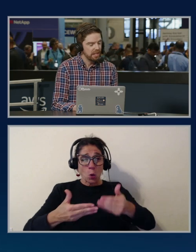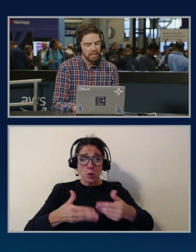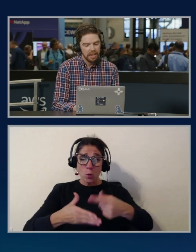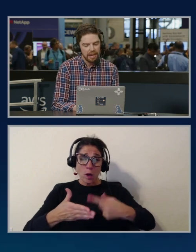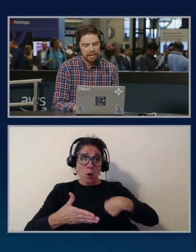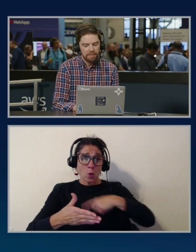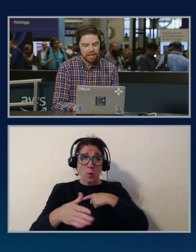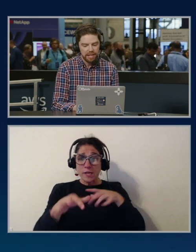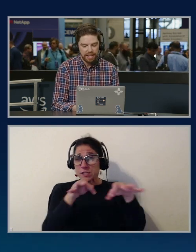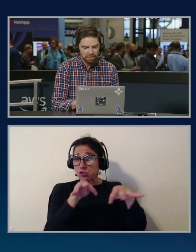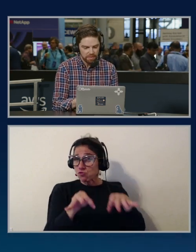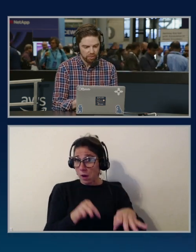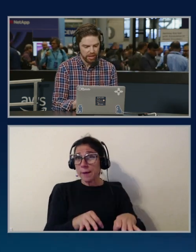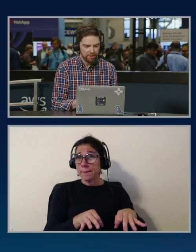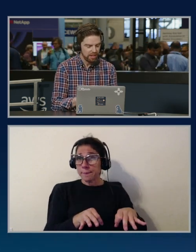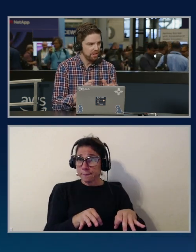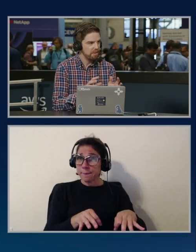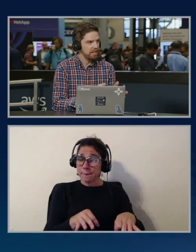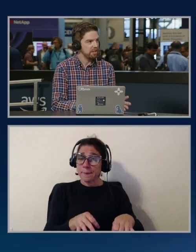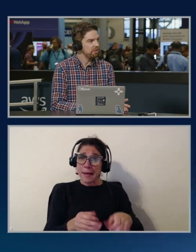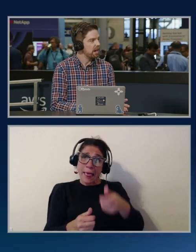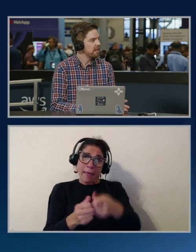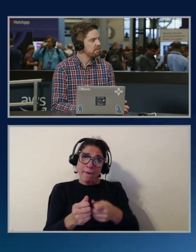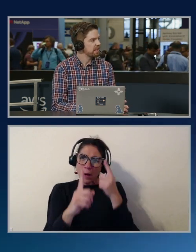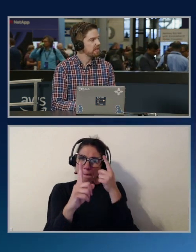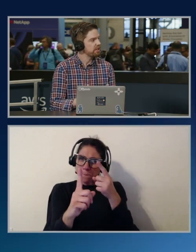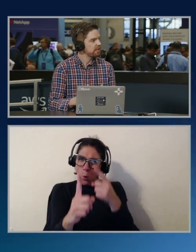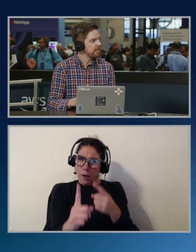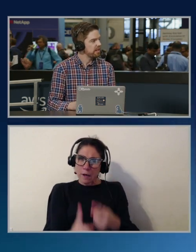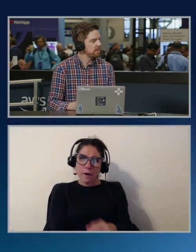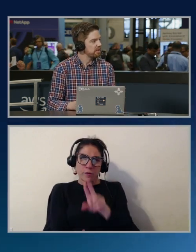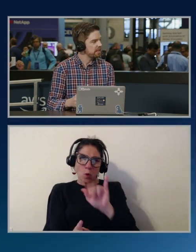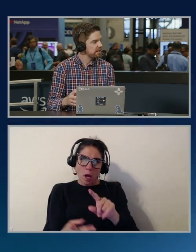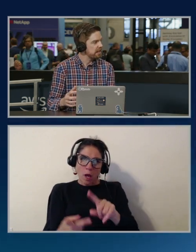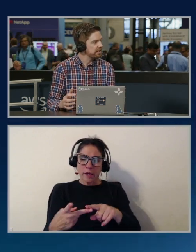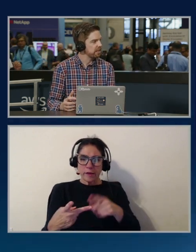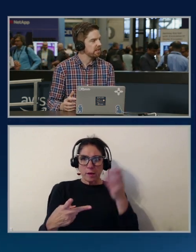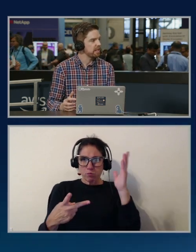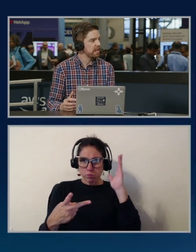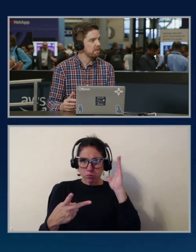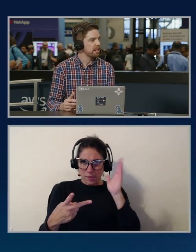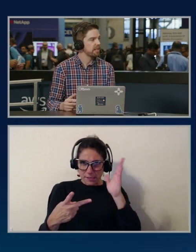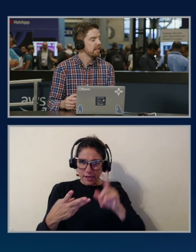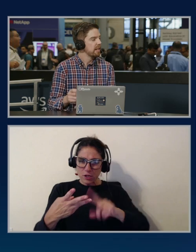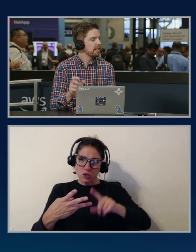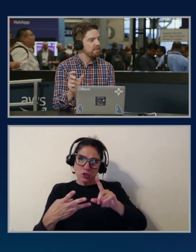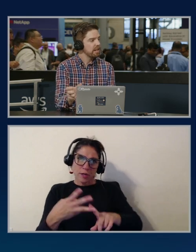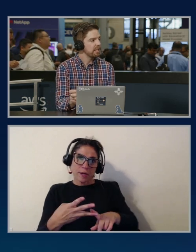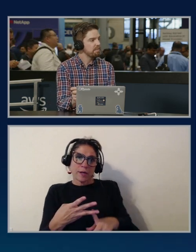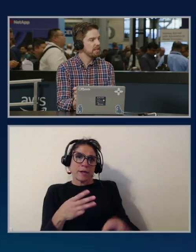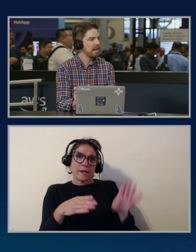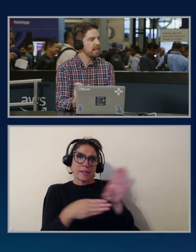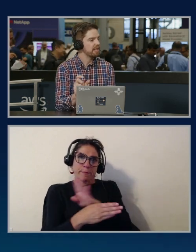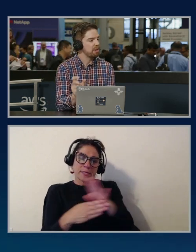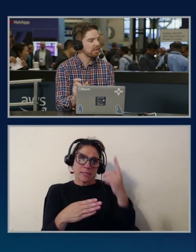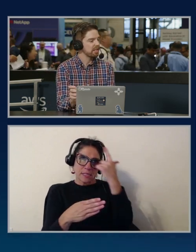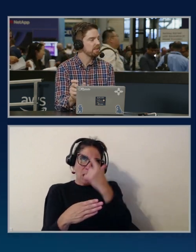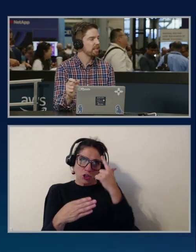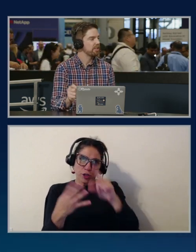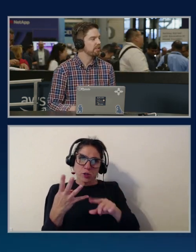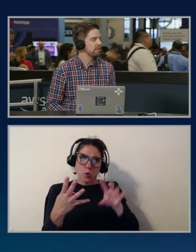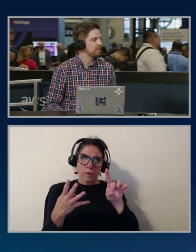think. At every point, whether it be in the UI, the presentation layer, the business logic, or the data model, it's very simple to add